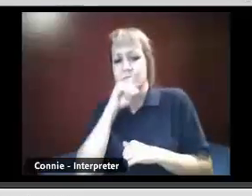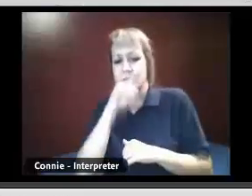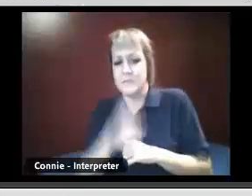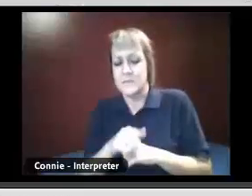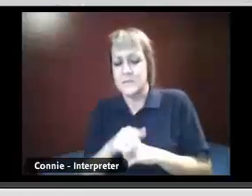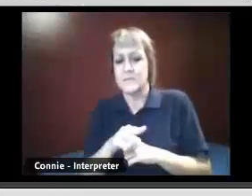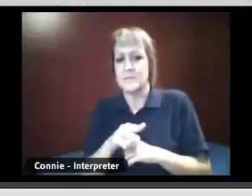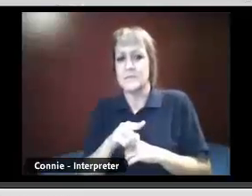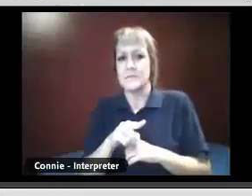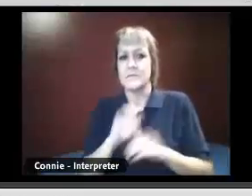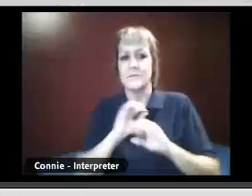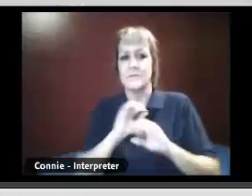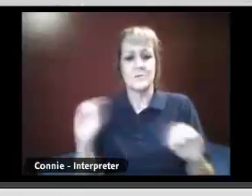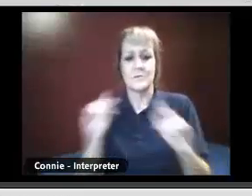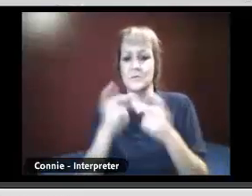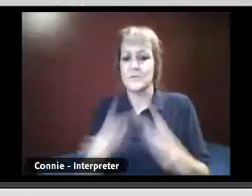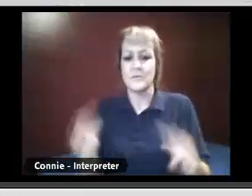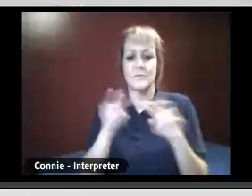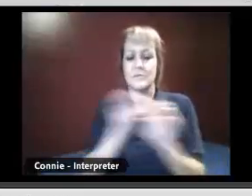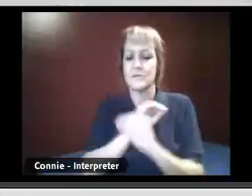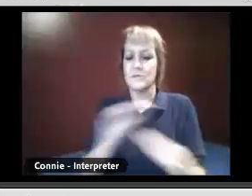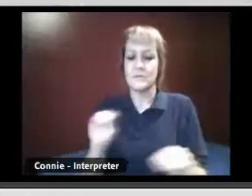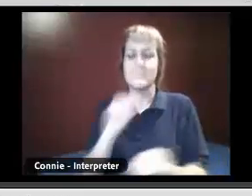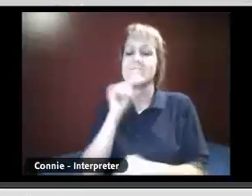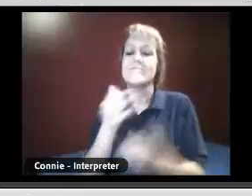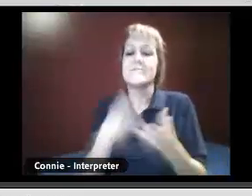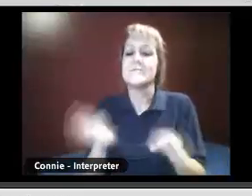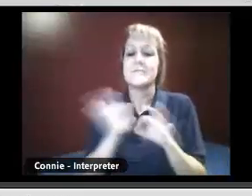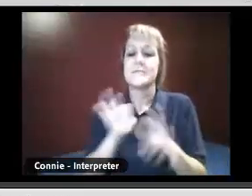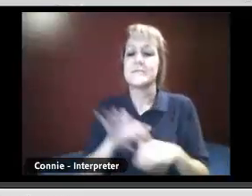no value or is unimportant,